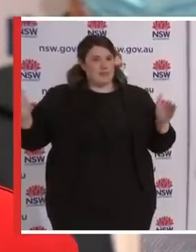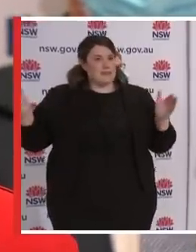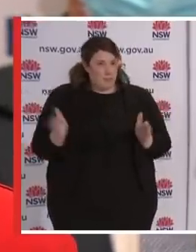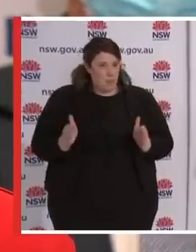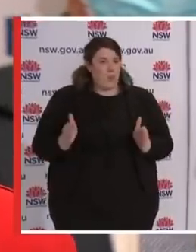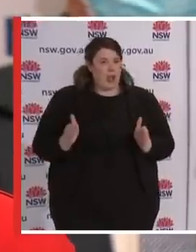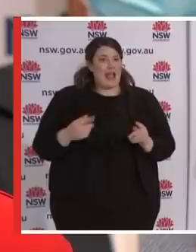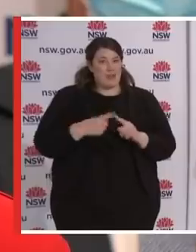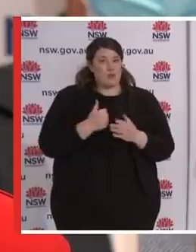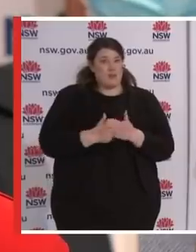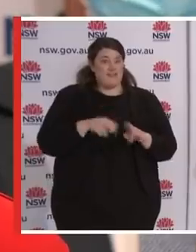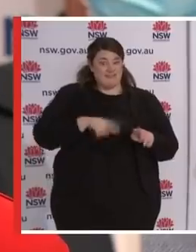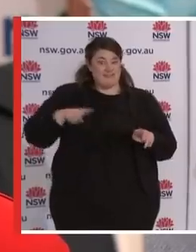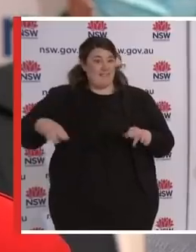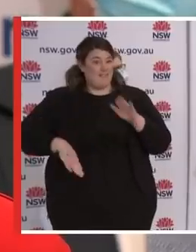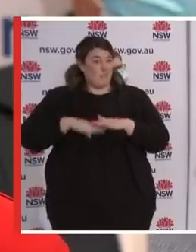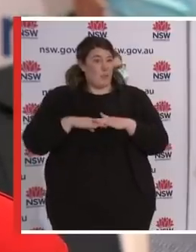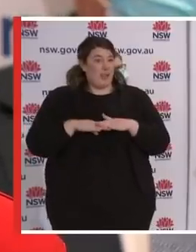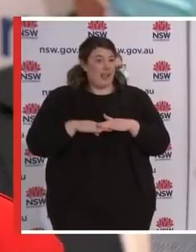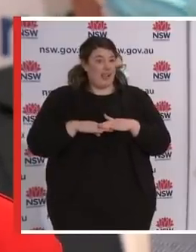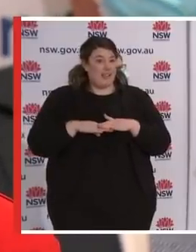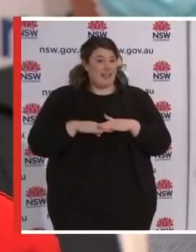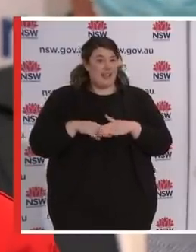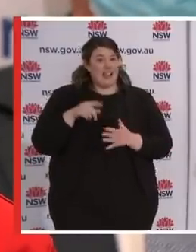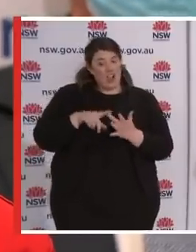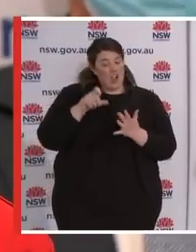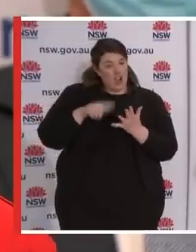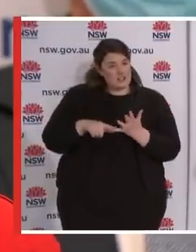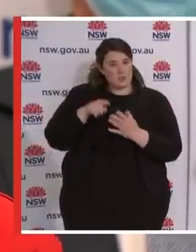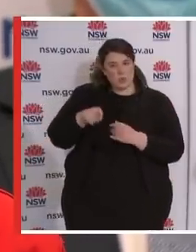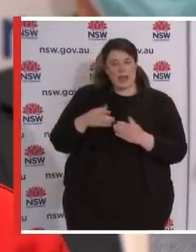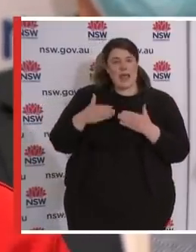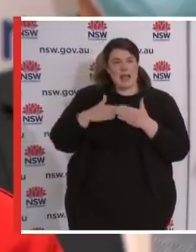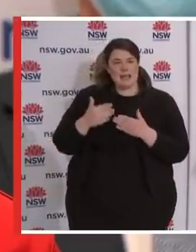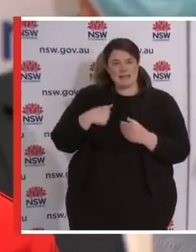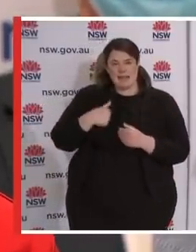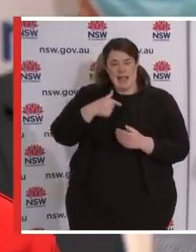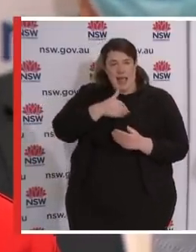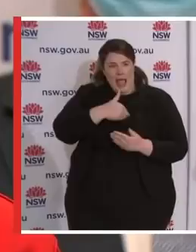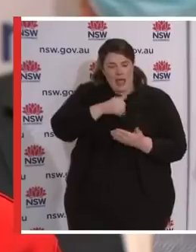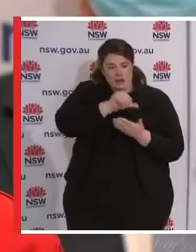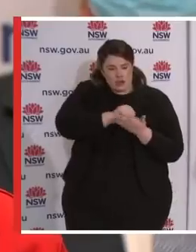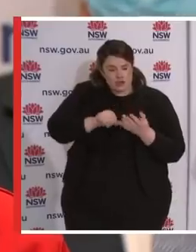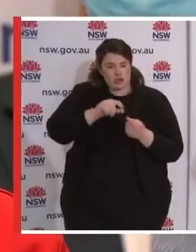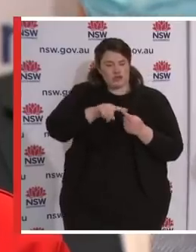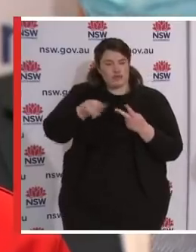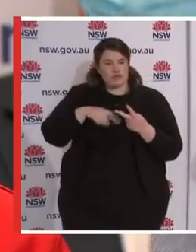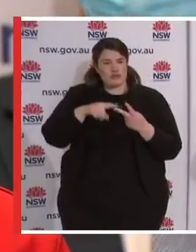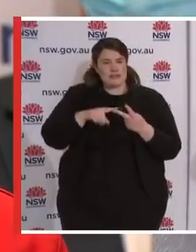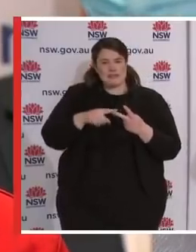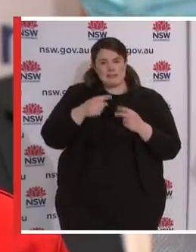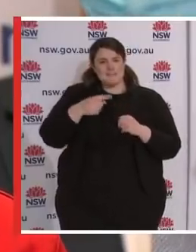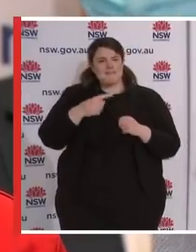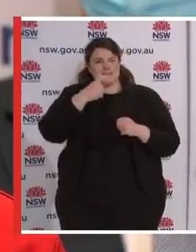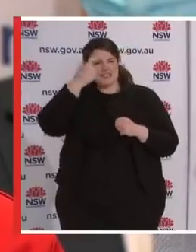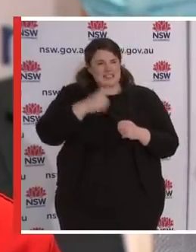the ICUs are really the centre of hospitals. It allows us to do things like heart surgery, complex obstetrics. It allows us to look